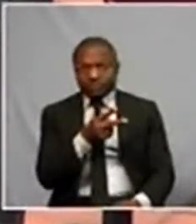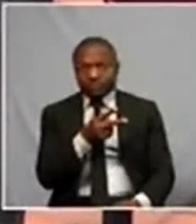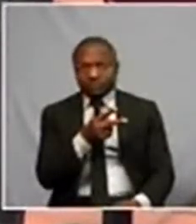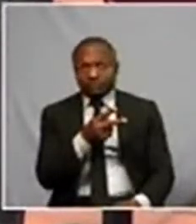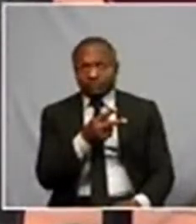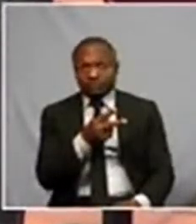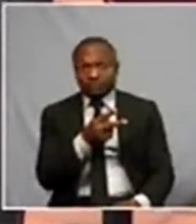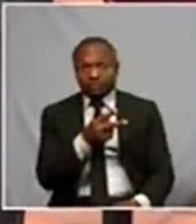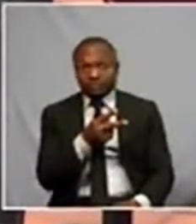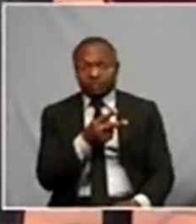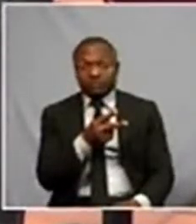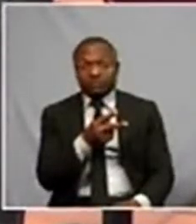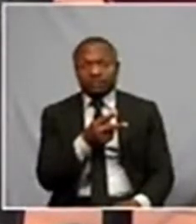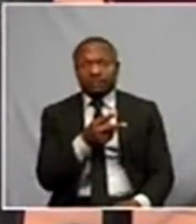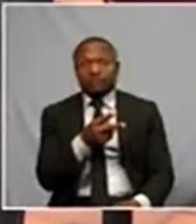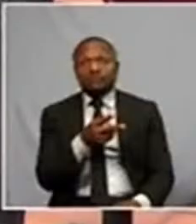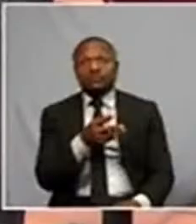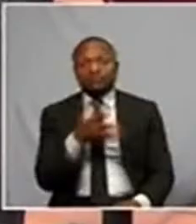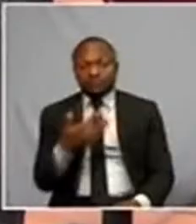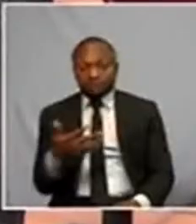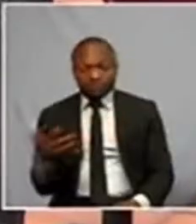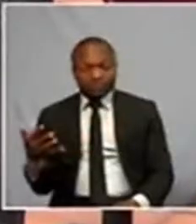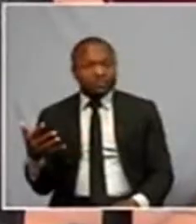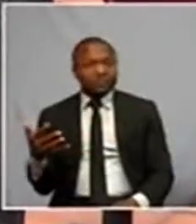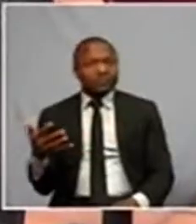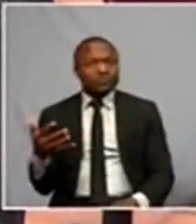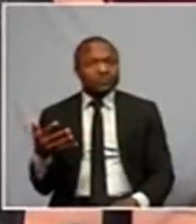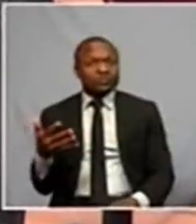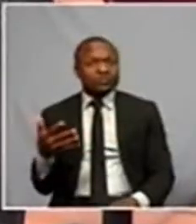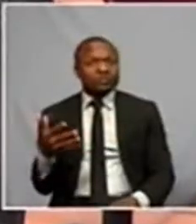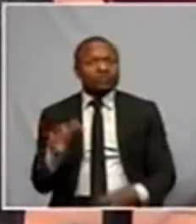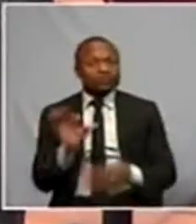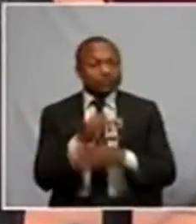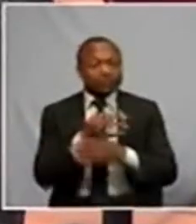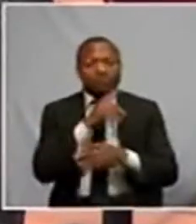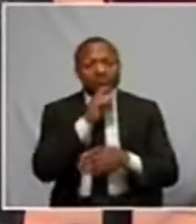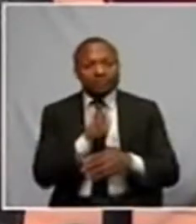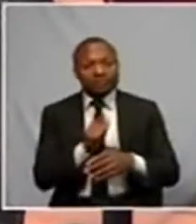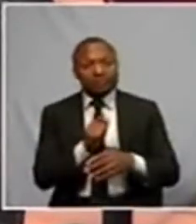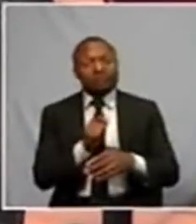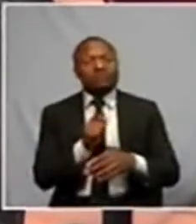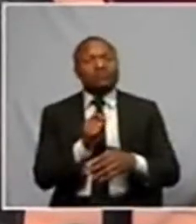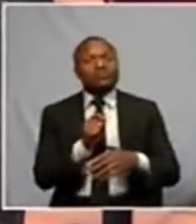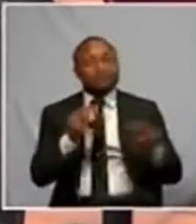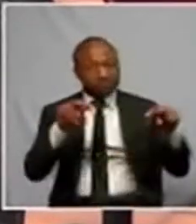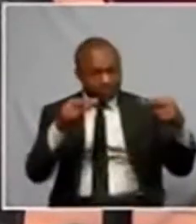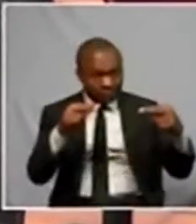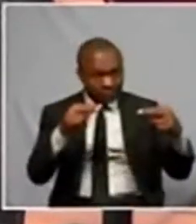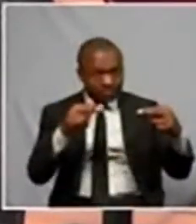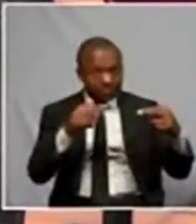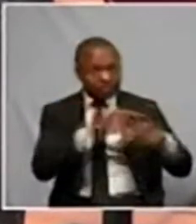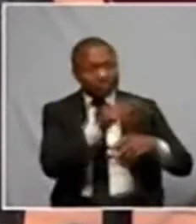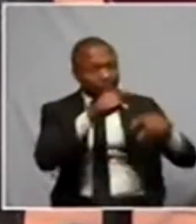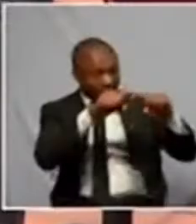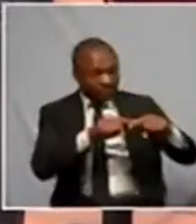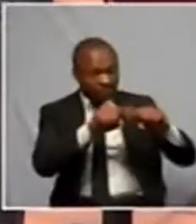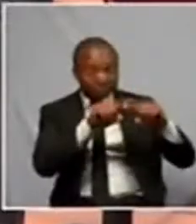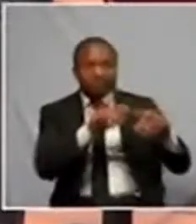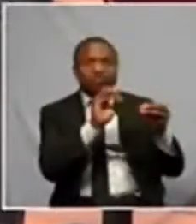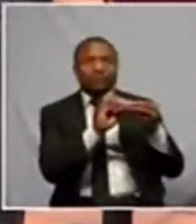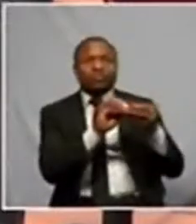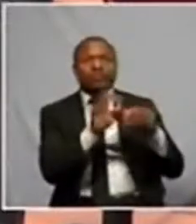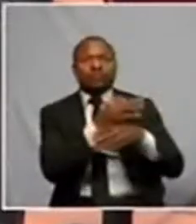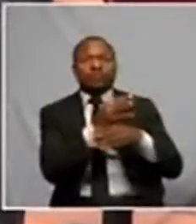have in the country, predominantly like areas that are purely dependent on fish in the northern circuit of our